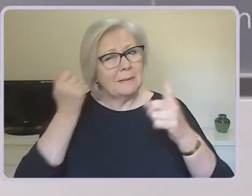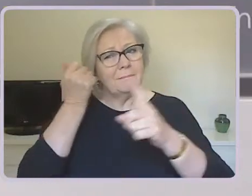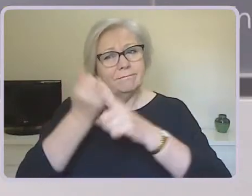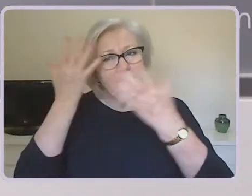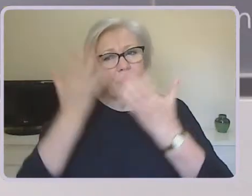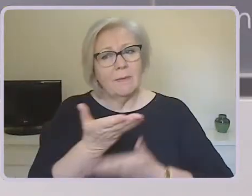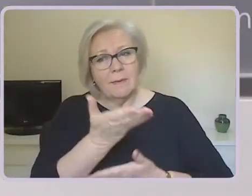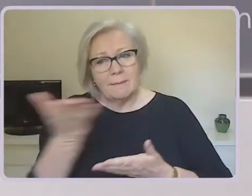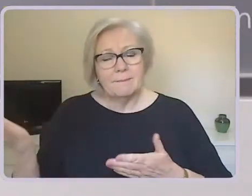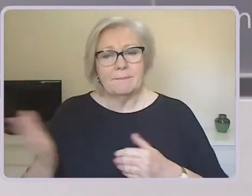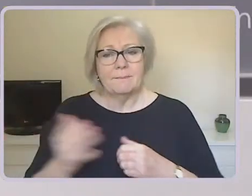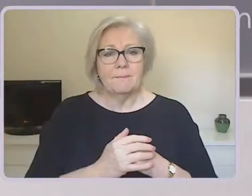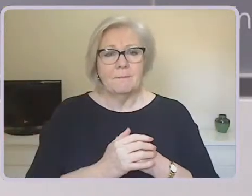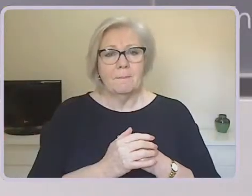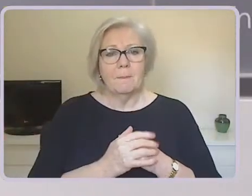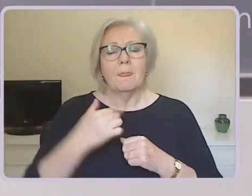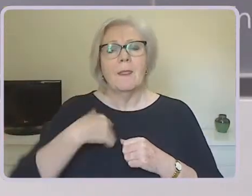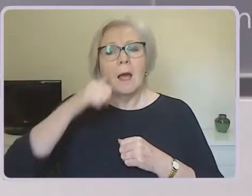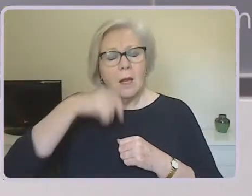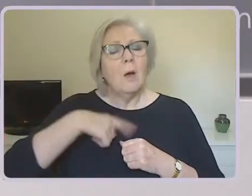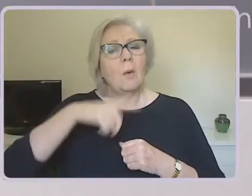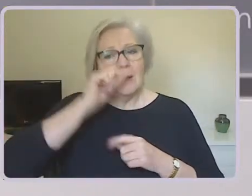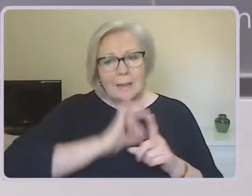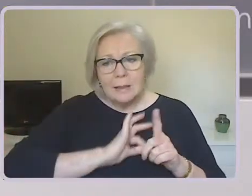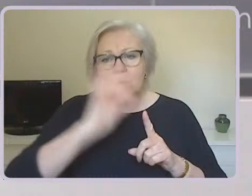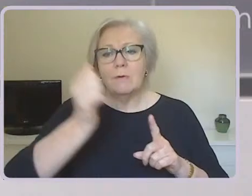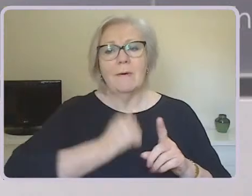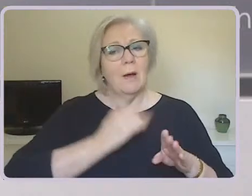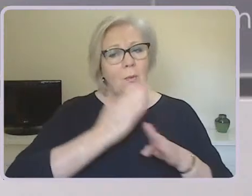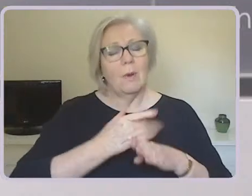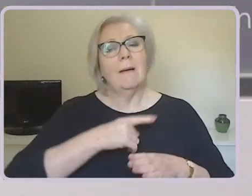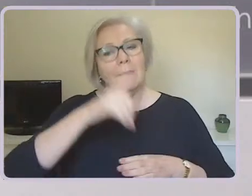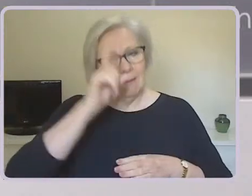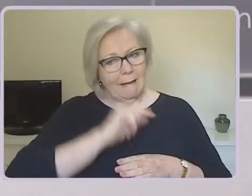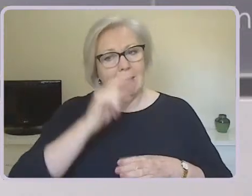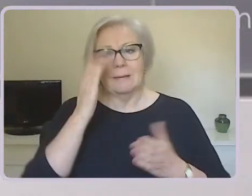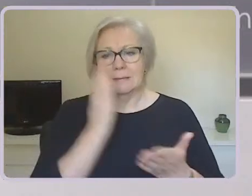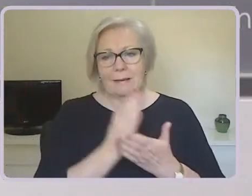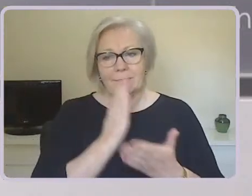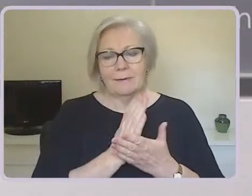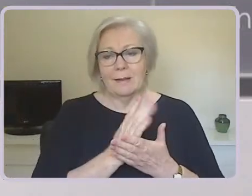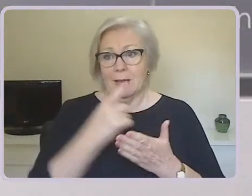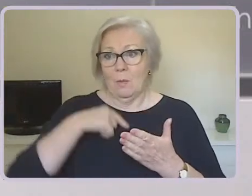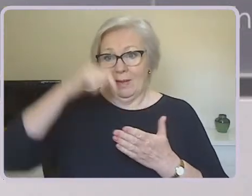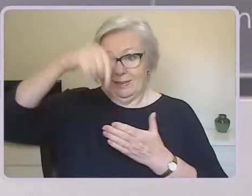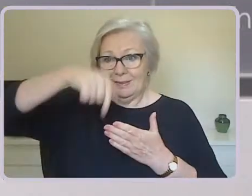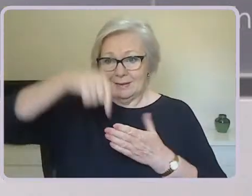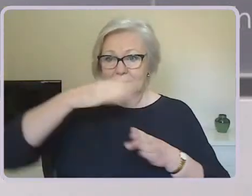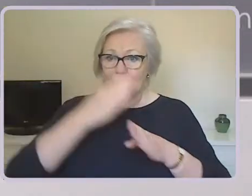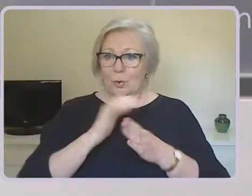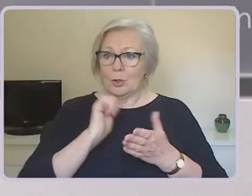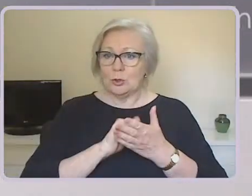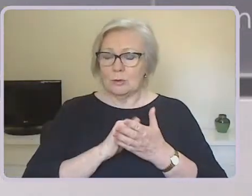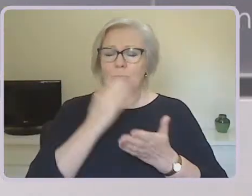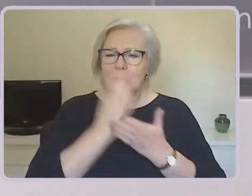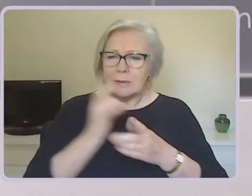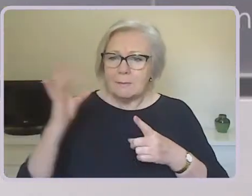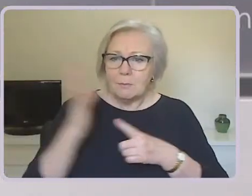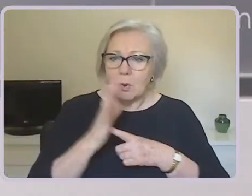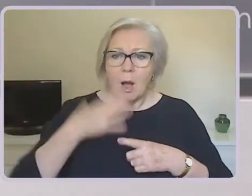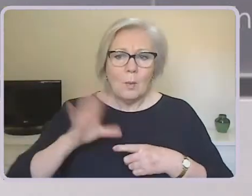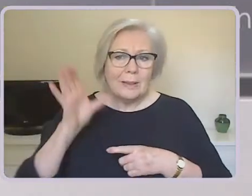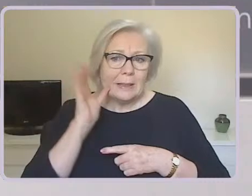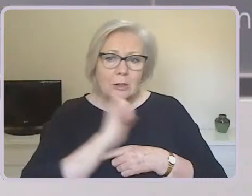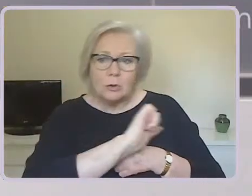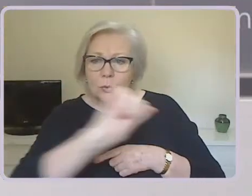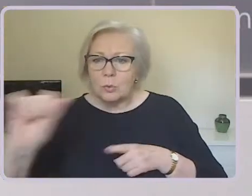I know that there is more that we can do, and that's why a workshop like this is really important for me to listen to the outcomes, and I look forward to that